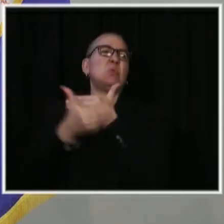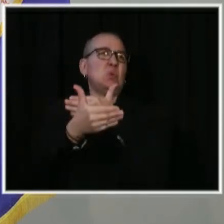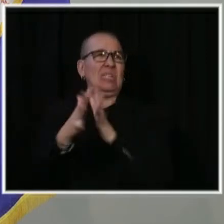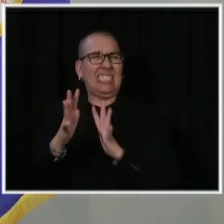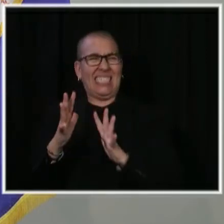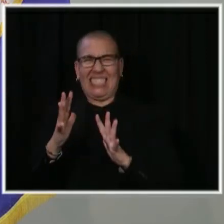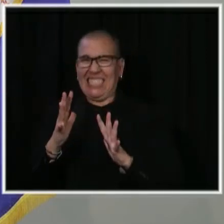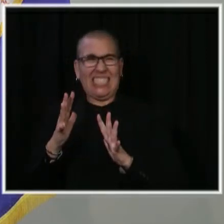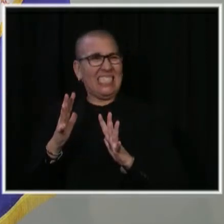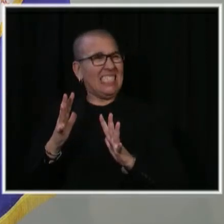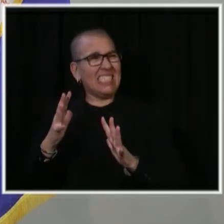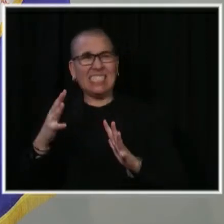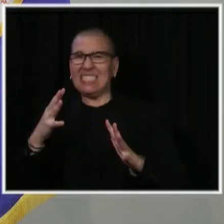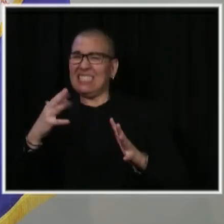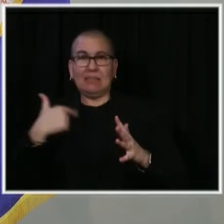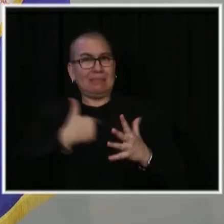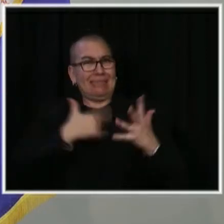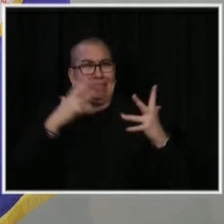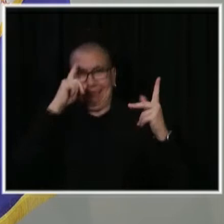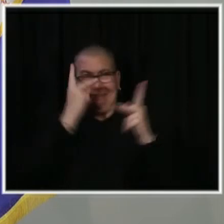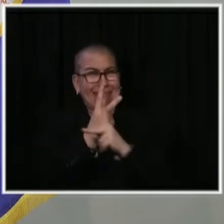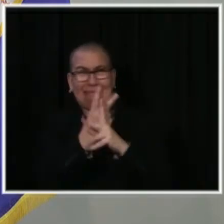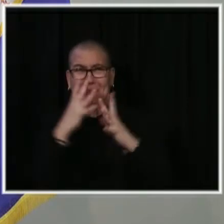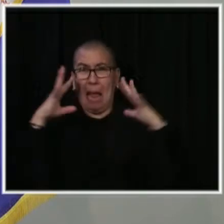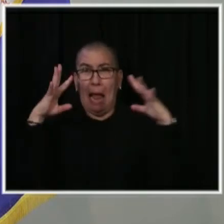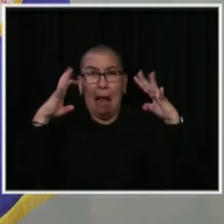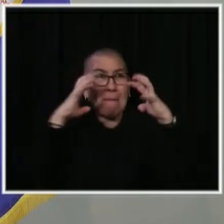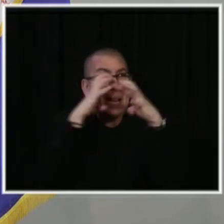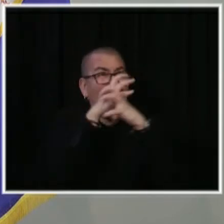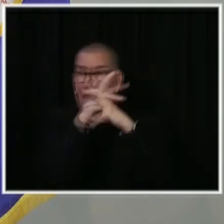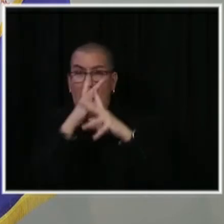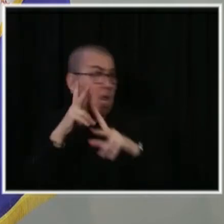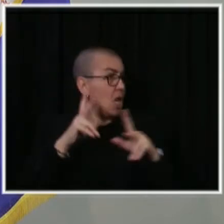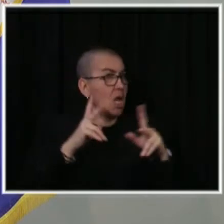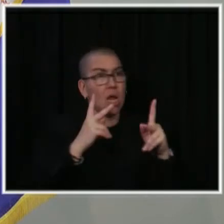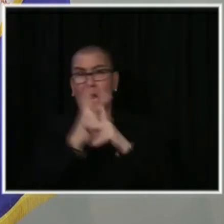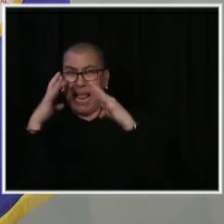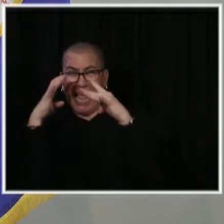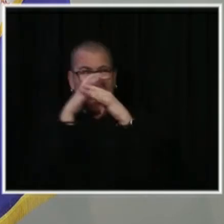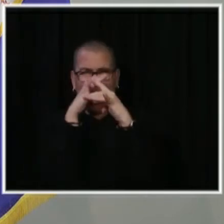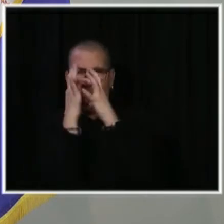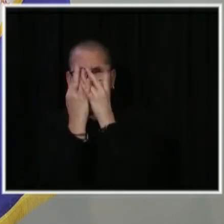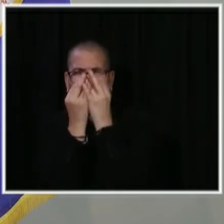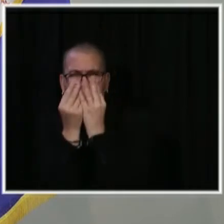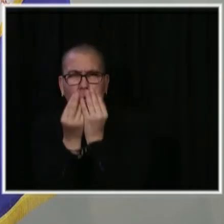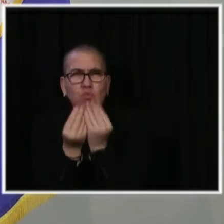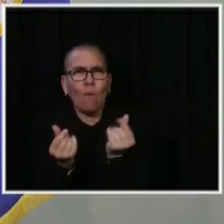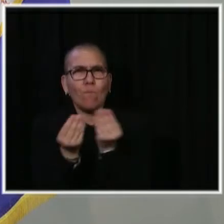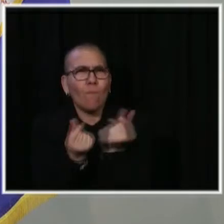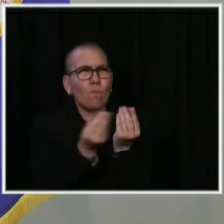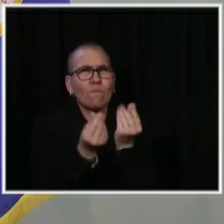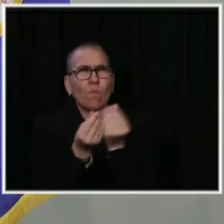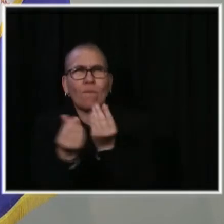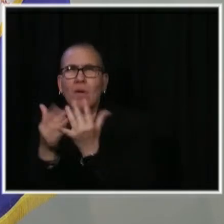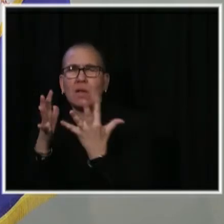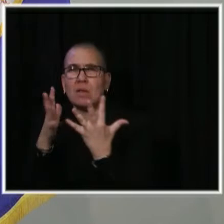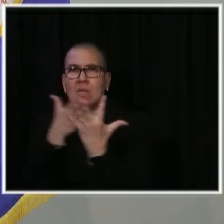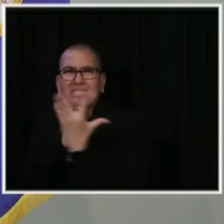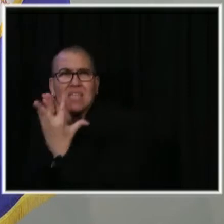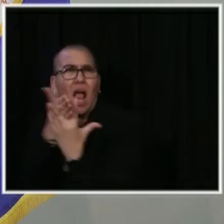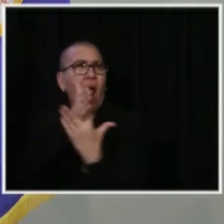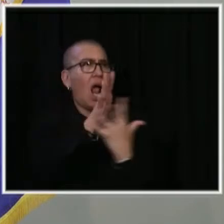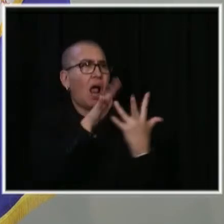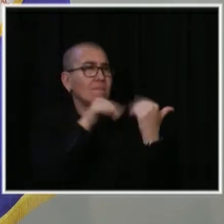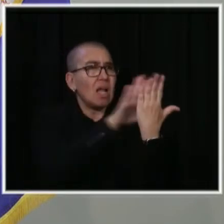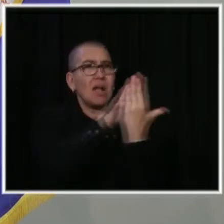of the twists and turns that would come. And as the governor has said, we have faced some truly historic challenges this last year, and it has strained